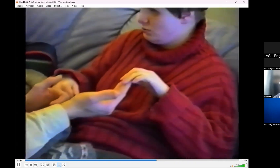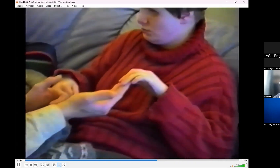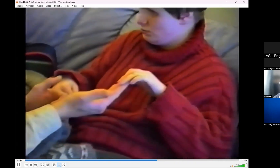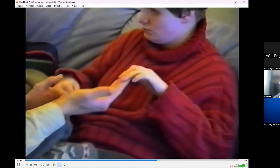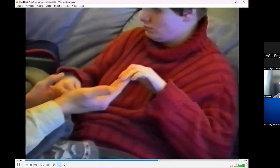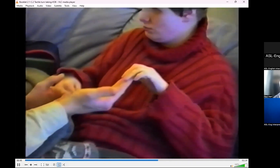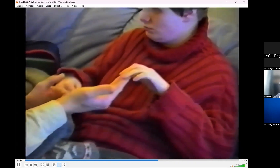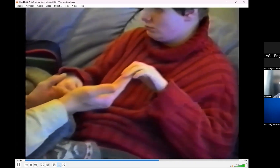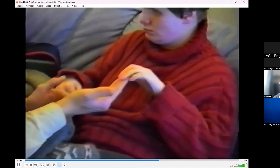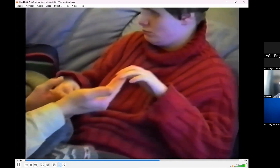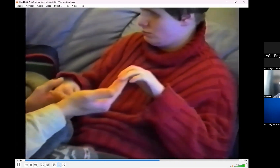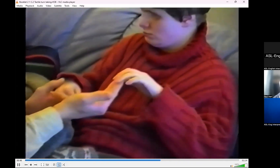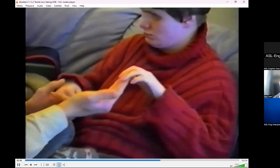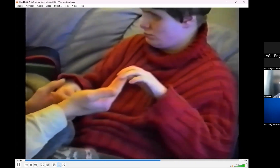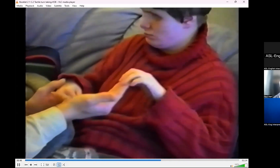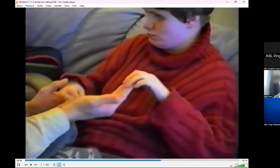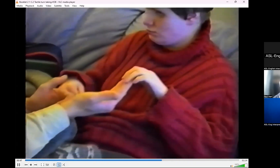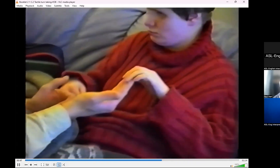Å.